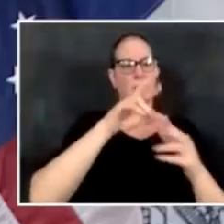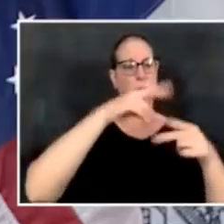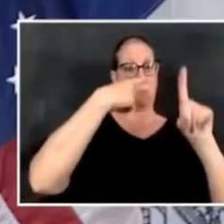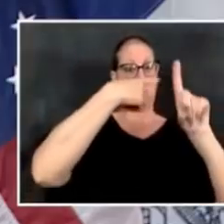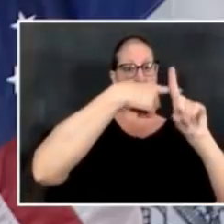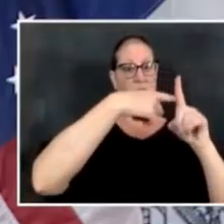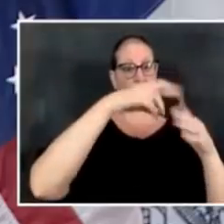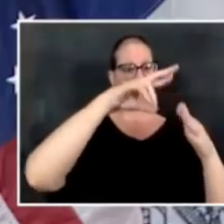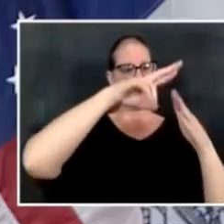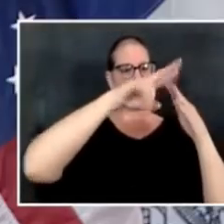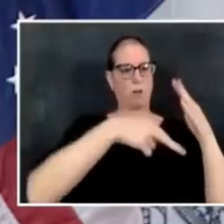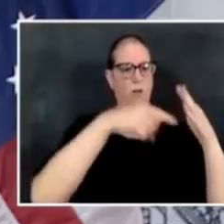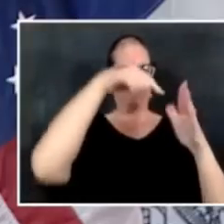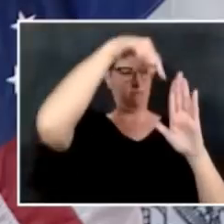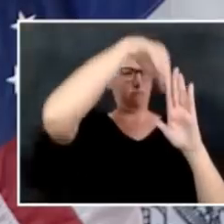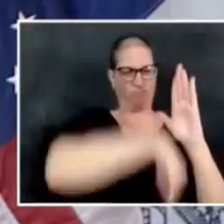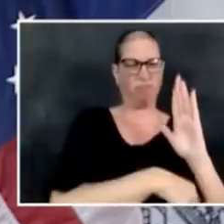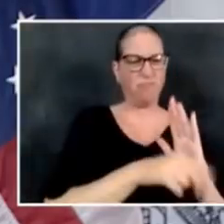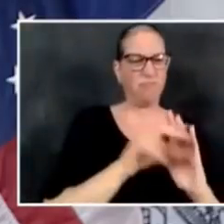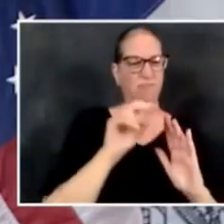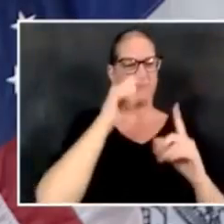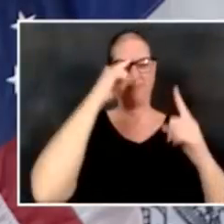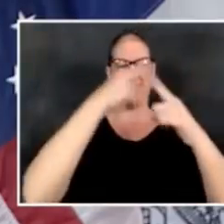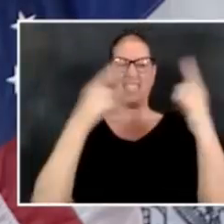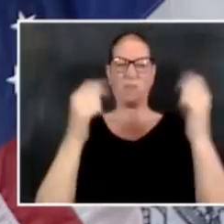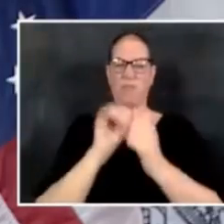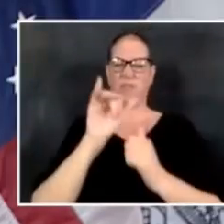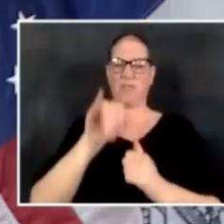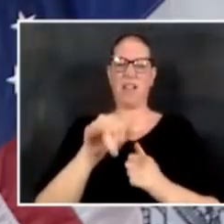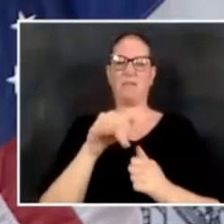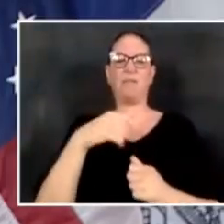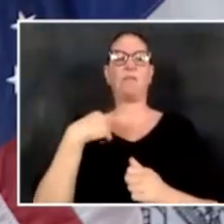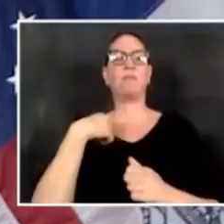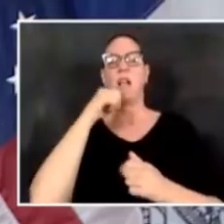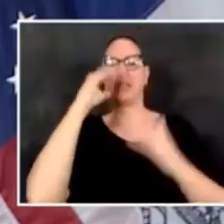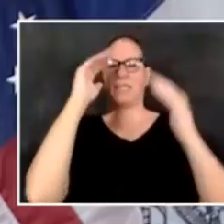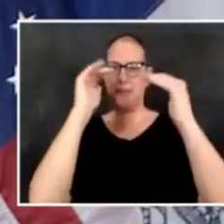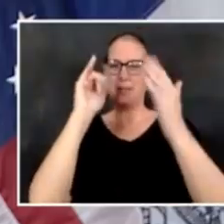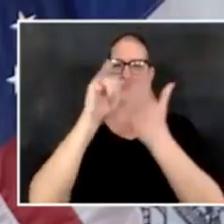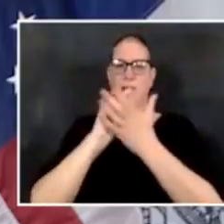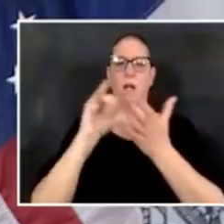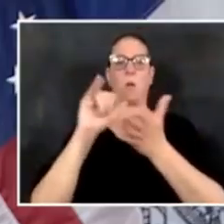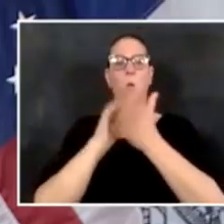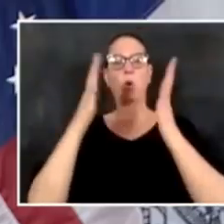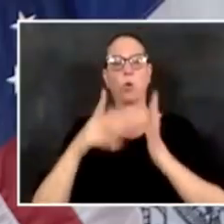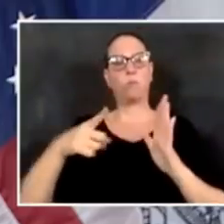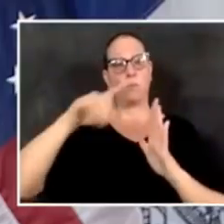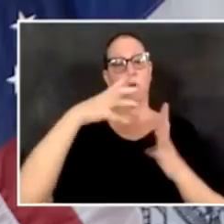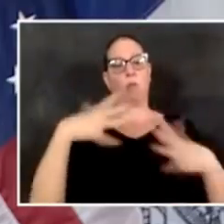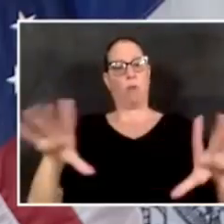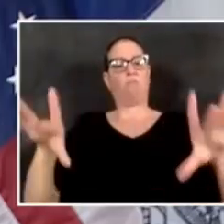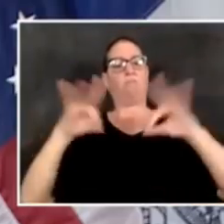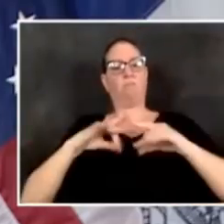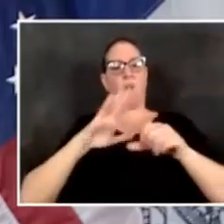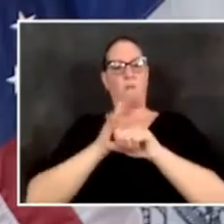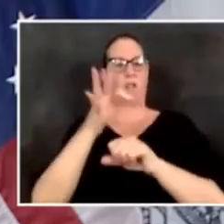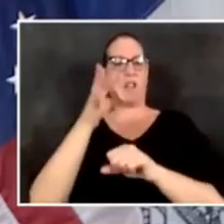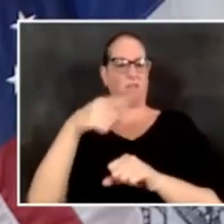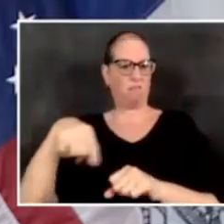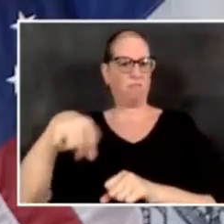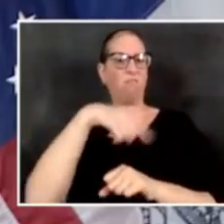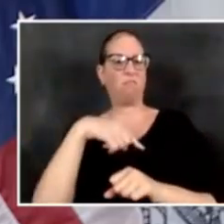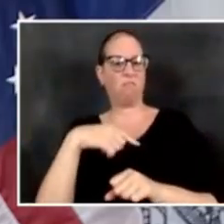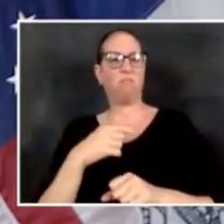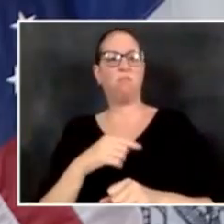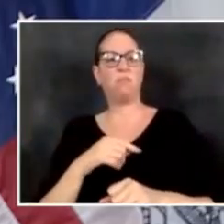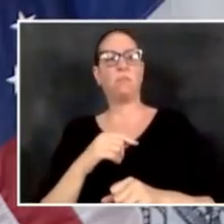place, social distancing, aren't all these things bending the curve? Obviously they are. But we still see a substantial number of new cases